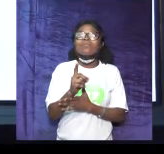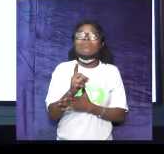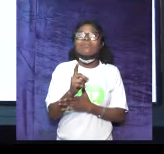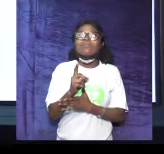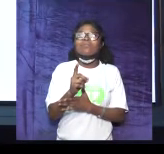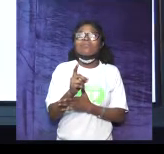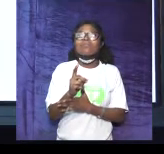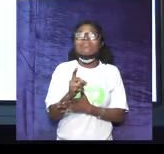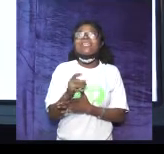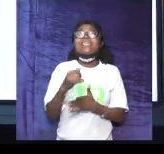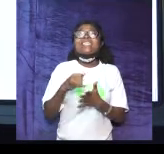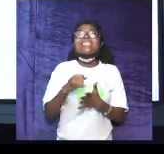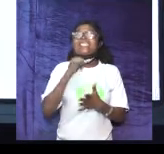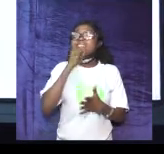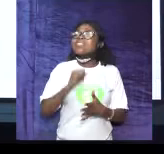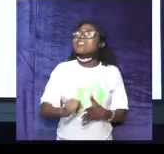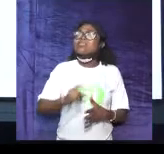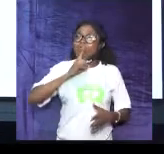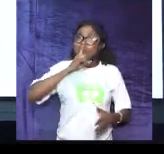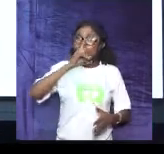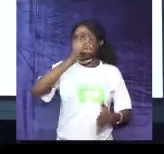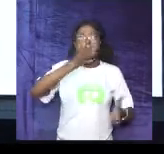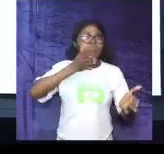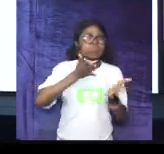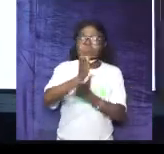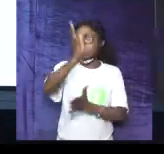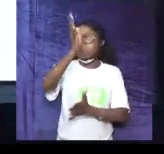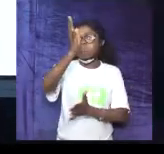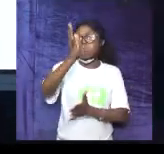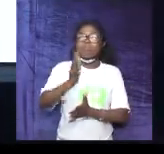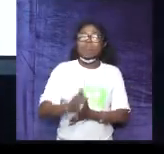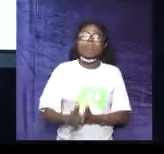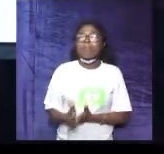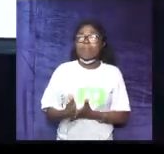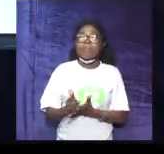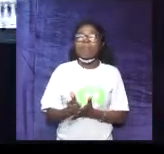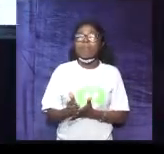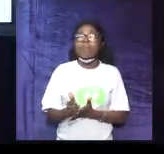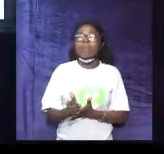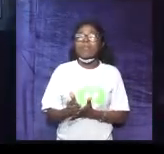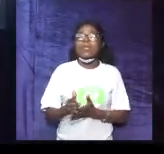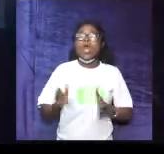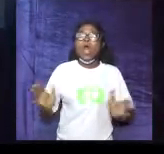Oh, you all chorused it. It is a fact.